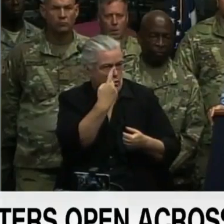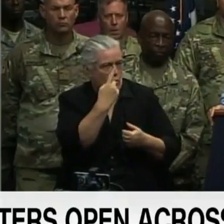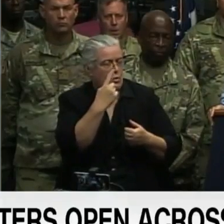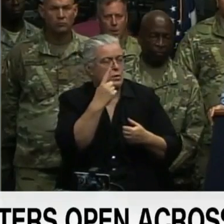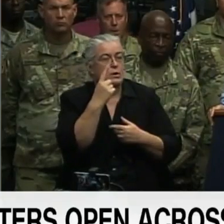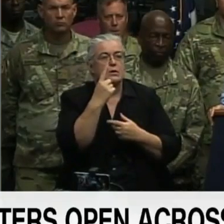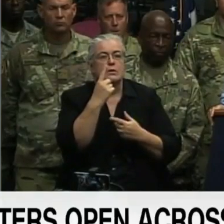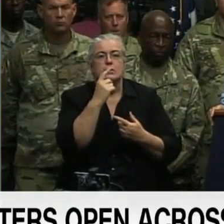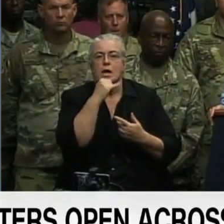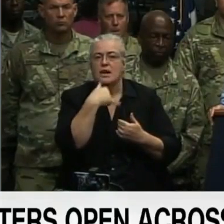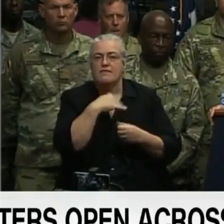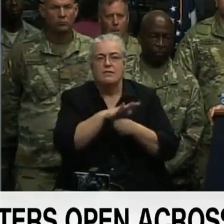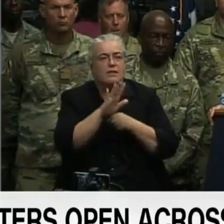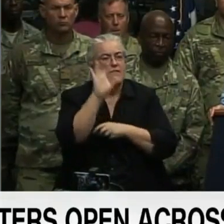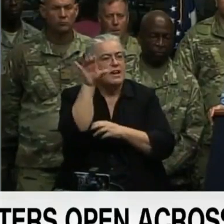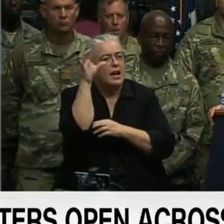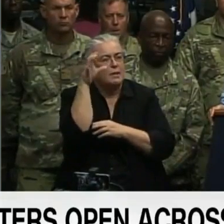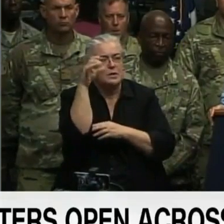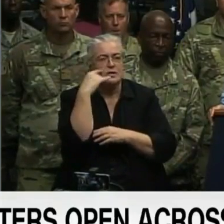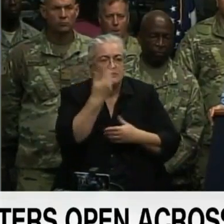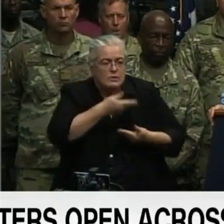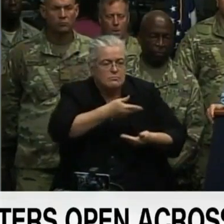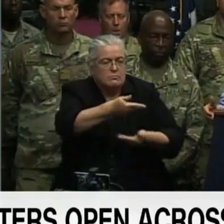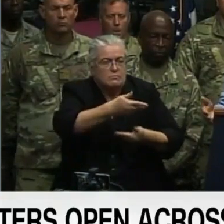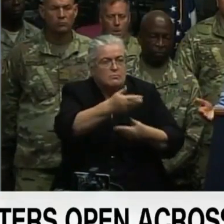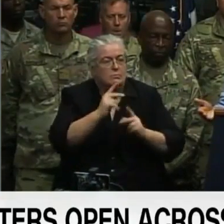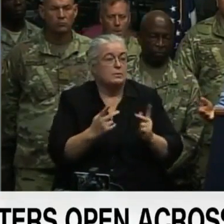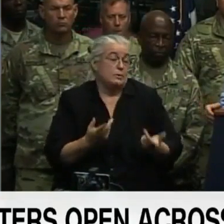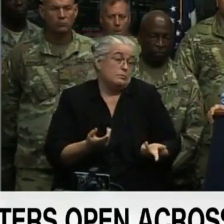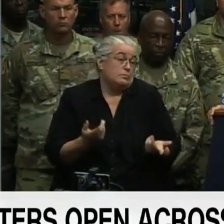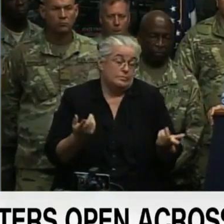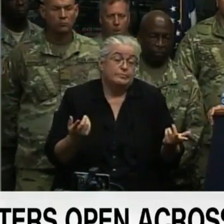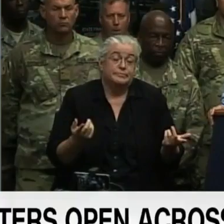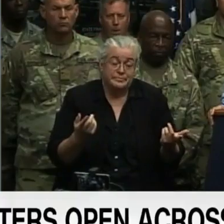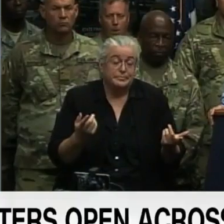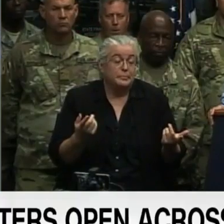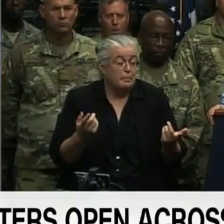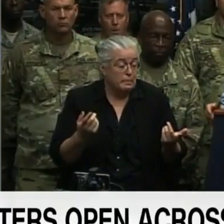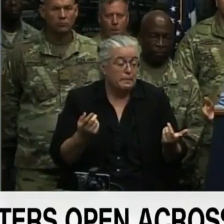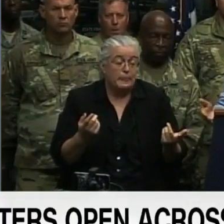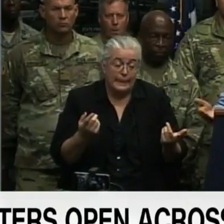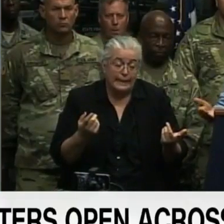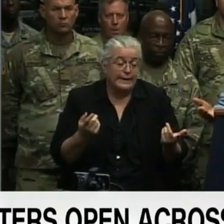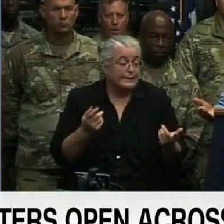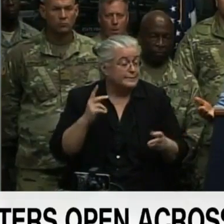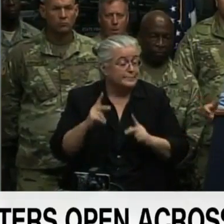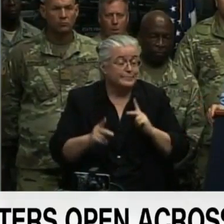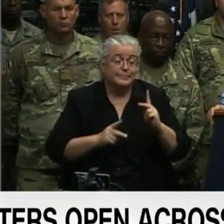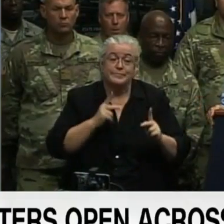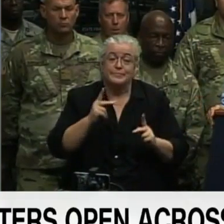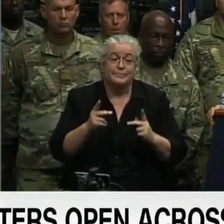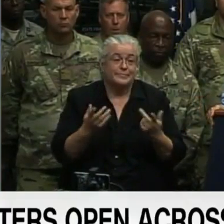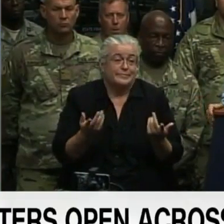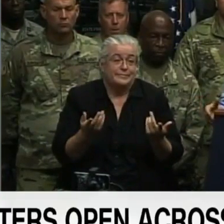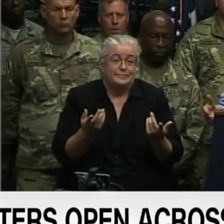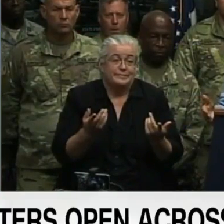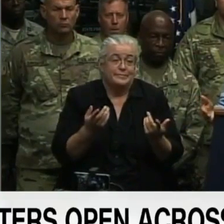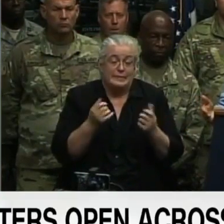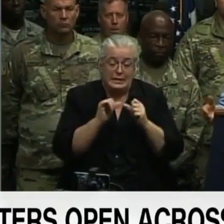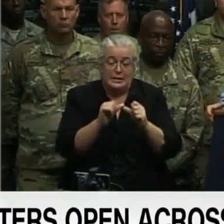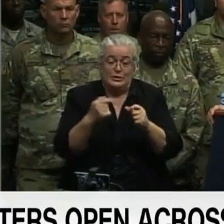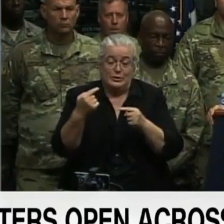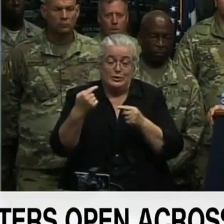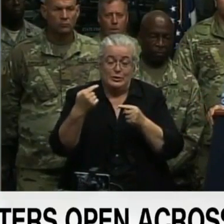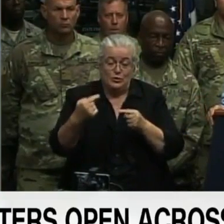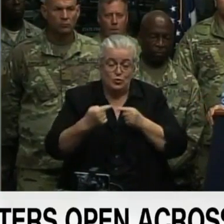ambulances to evacuate. So, yeah, people are, they're still struggling to